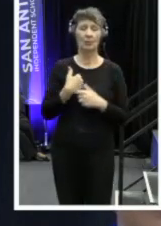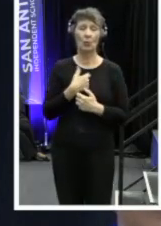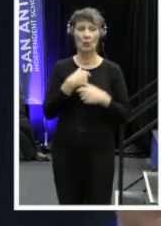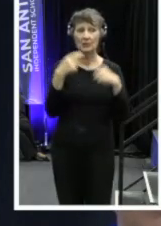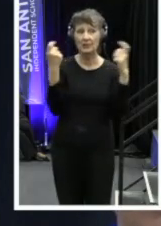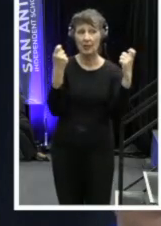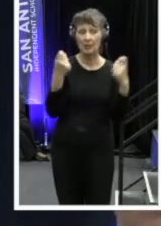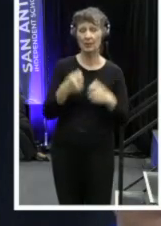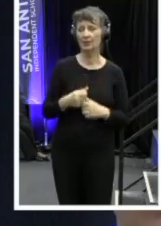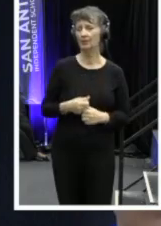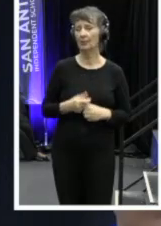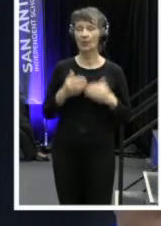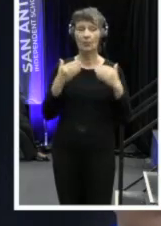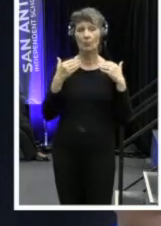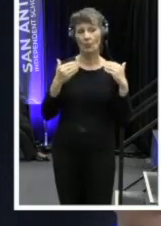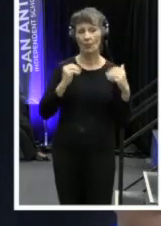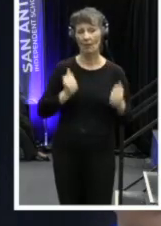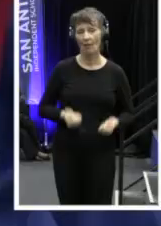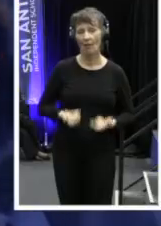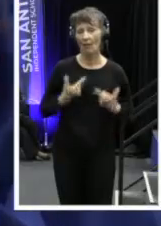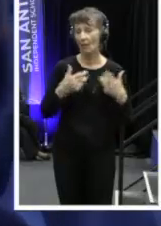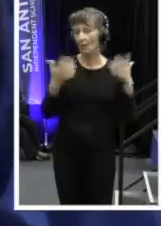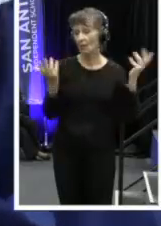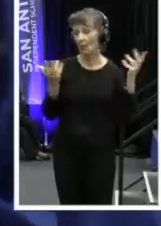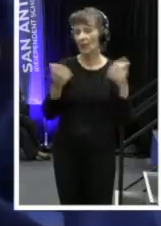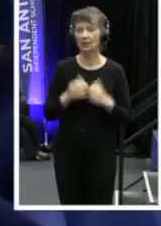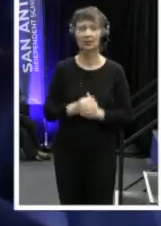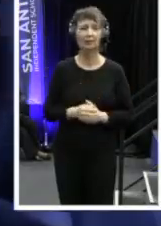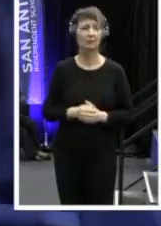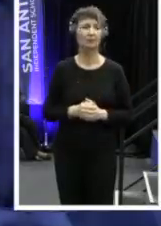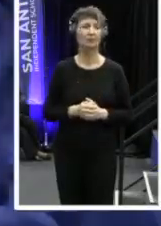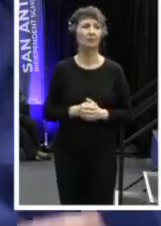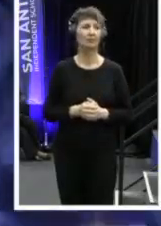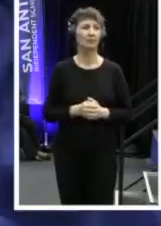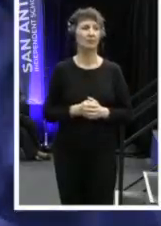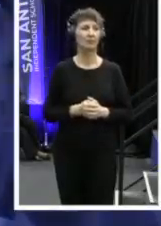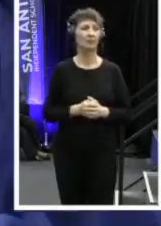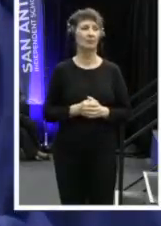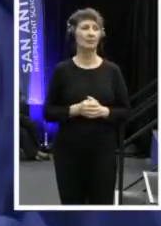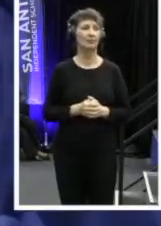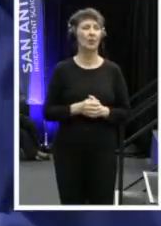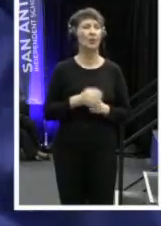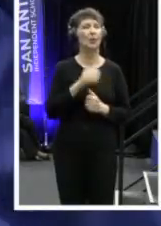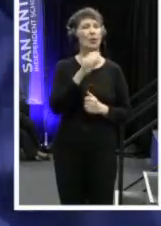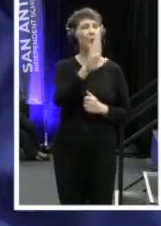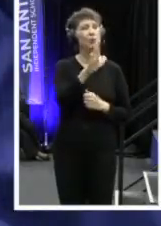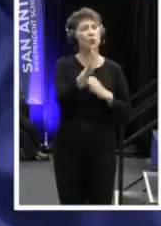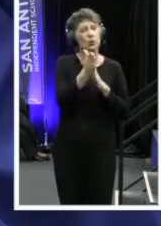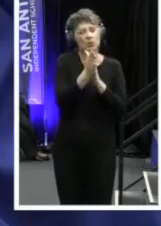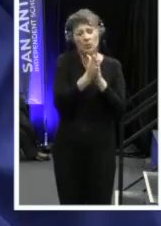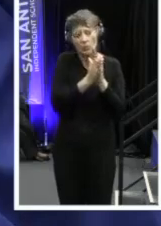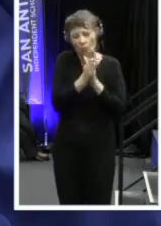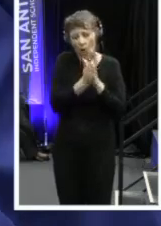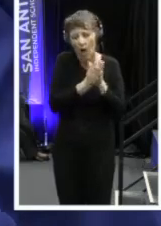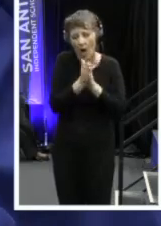today and as we move forward in our lives, it's to never lose your enduring drive and your persistent